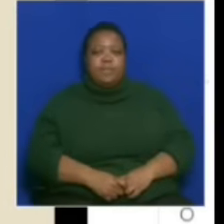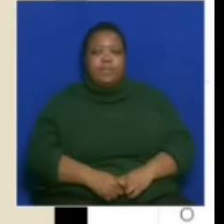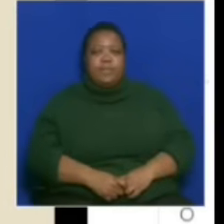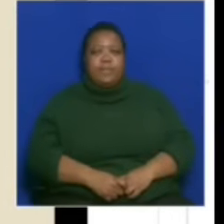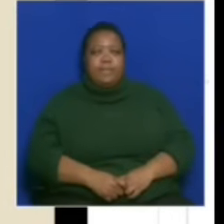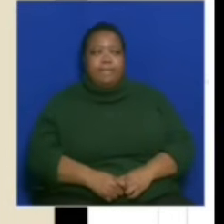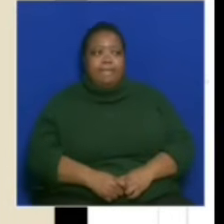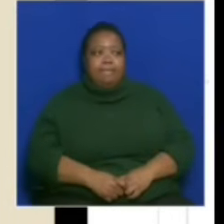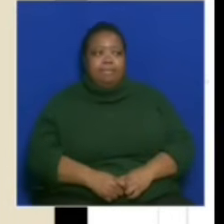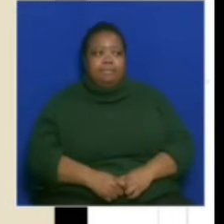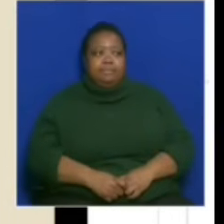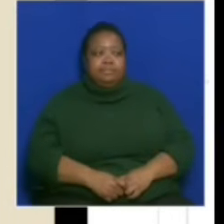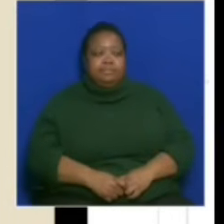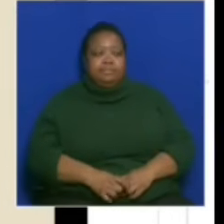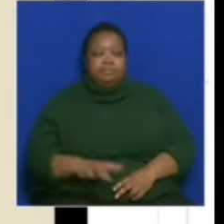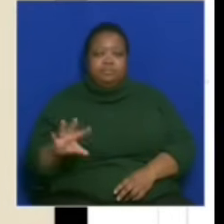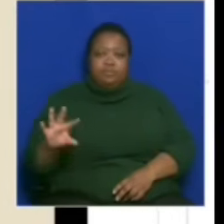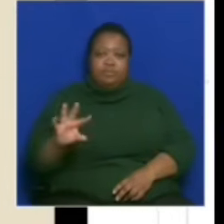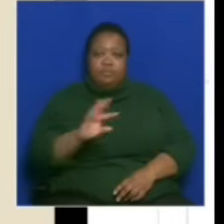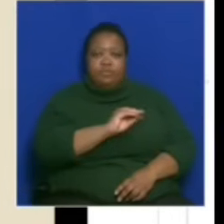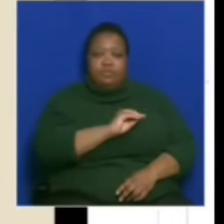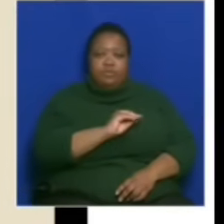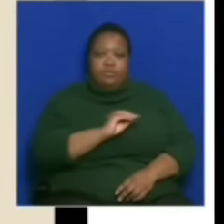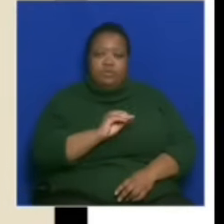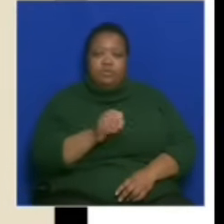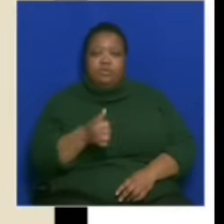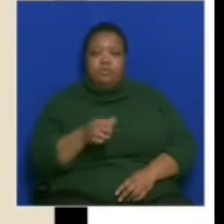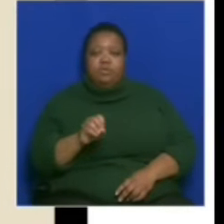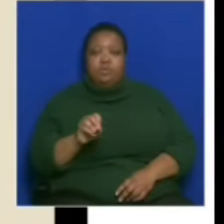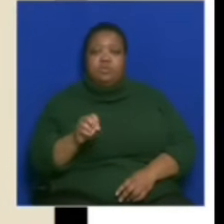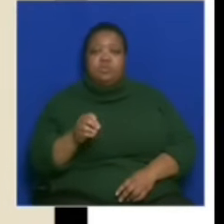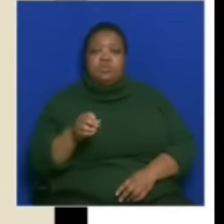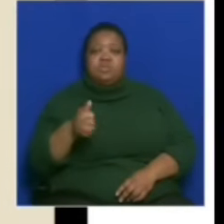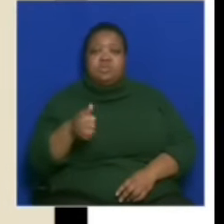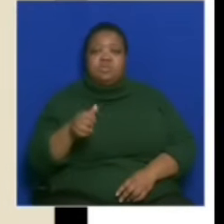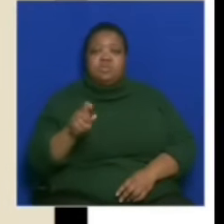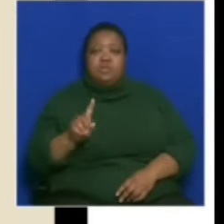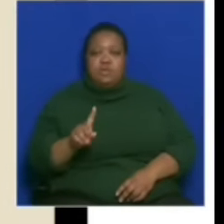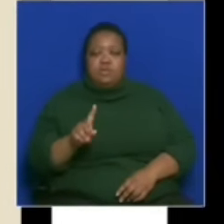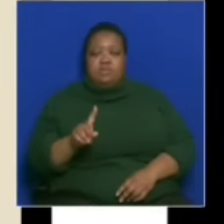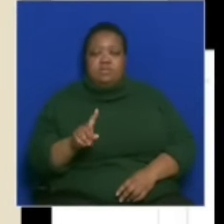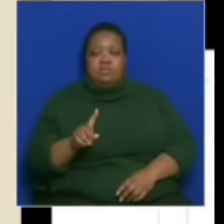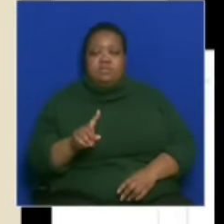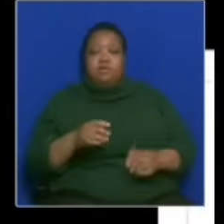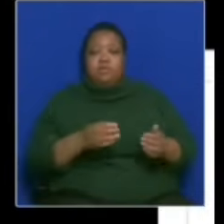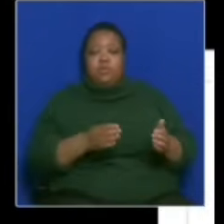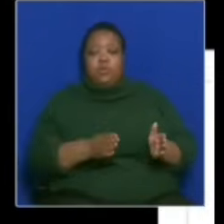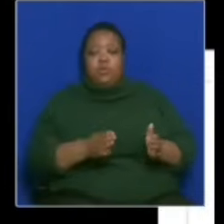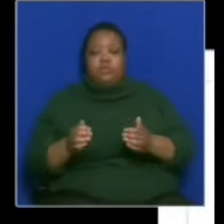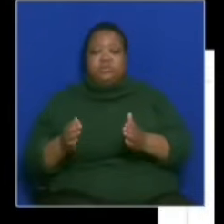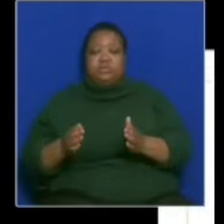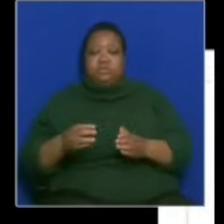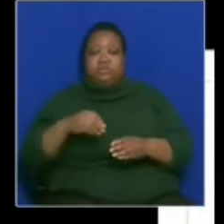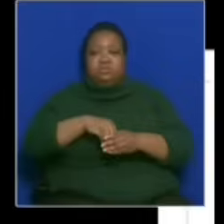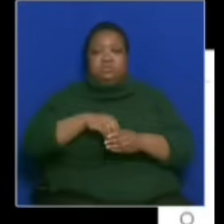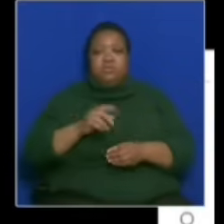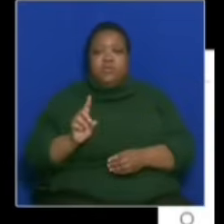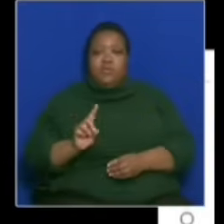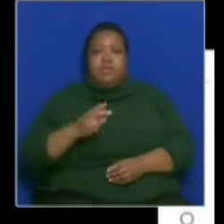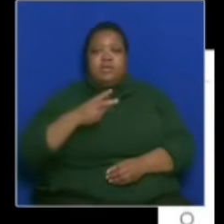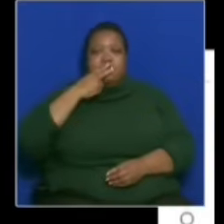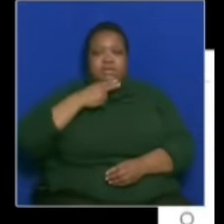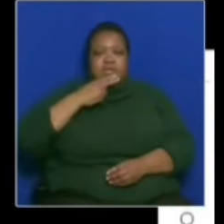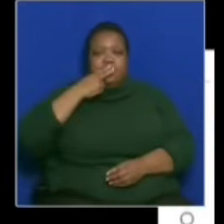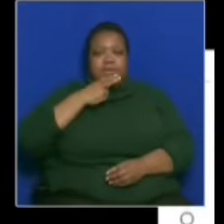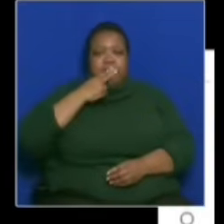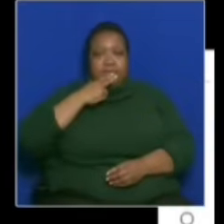all, and at 6061 as well, are boxes of cigarettes. There